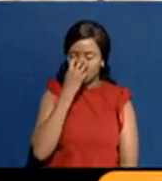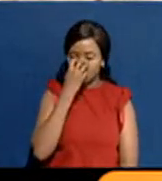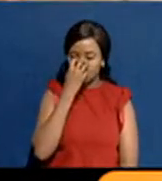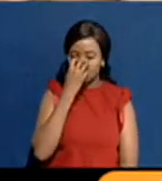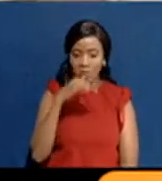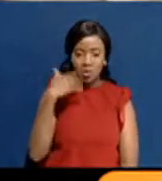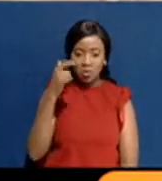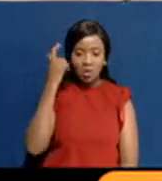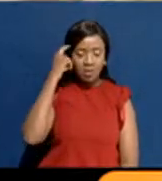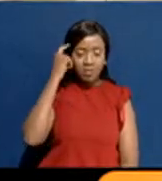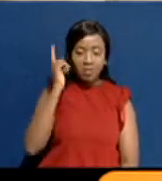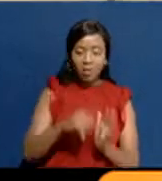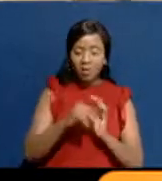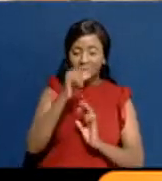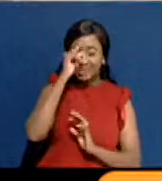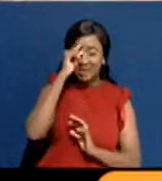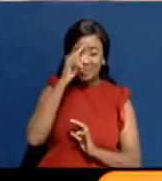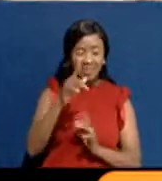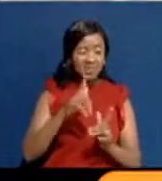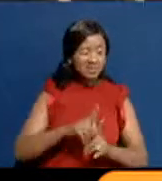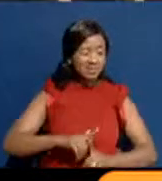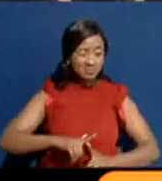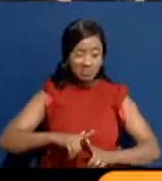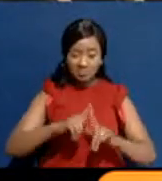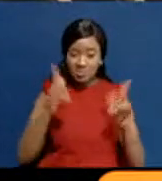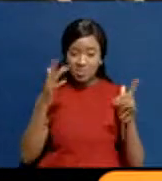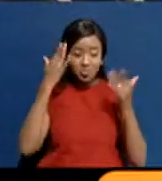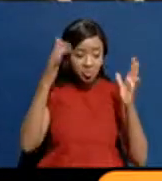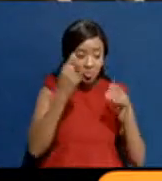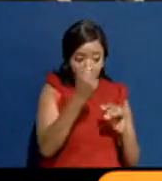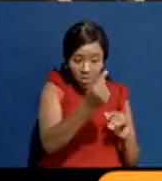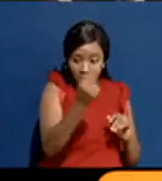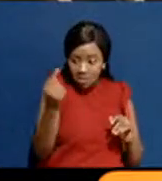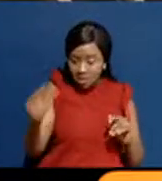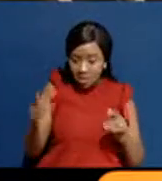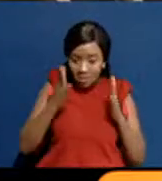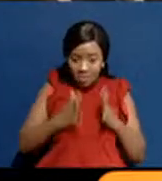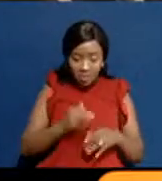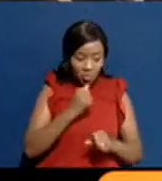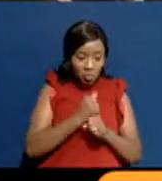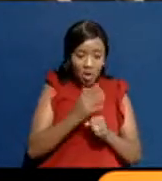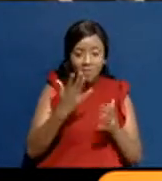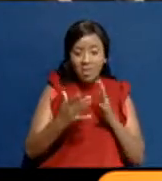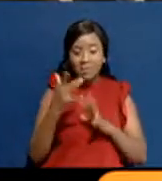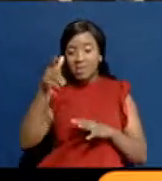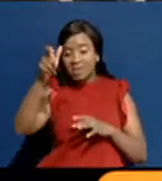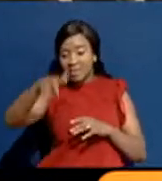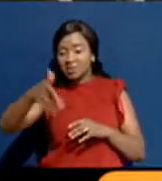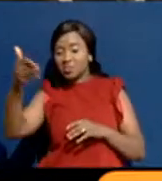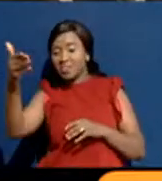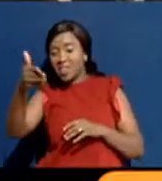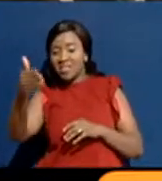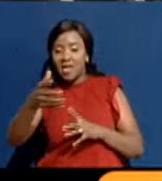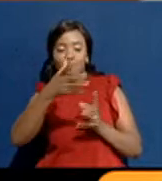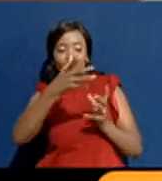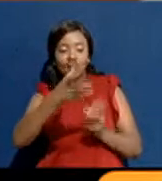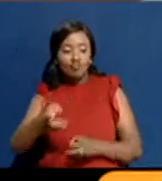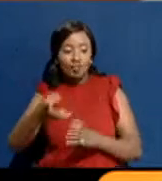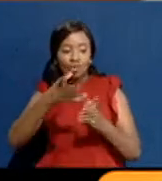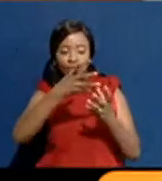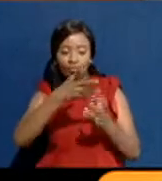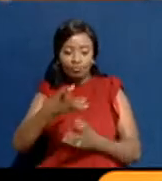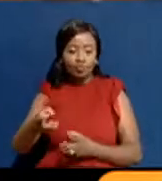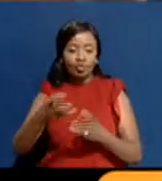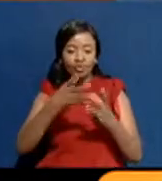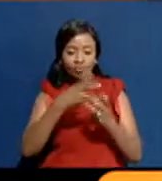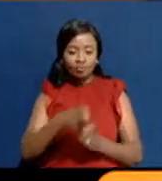is huge. Mm-hmm. You wouldn't know what every officer is doing. Mm-hmm. Yeah. There could be somebody out there taking advantage of